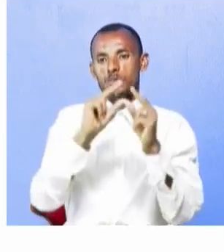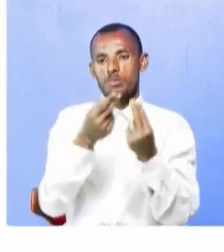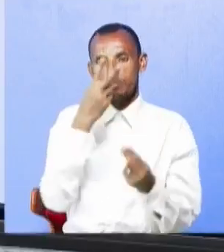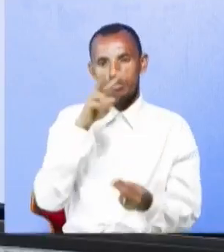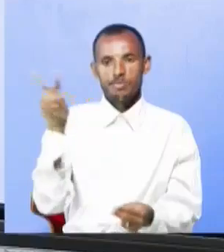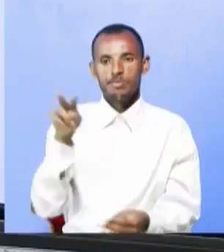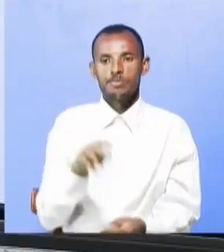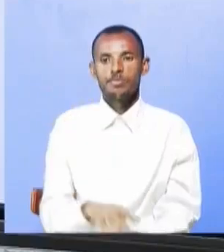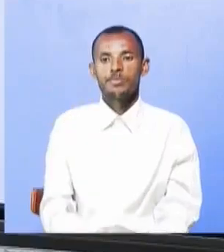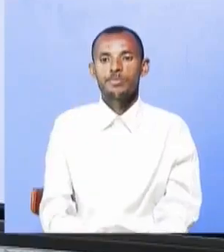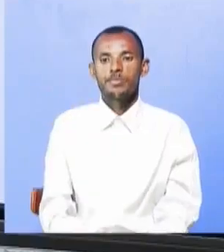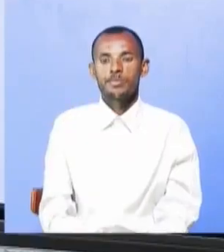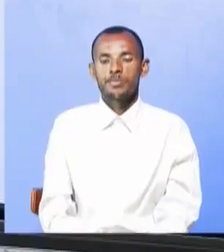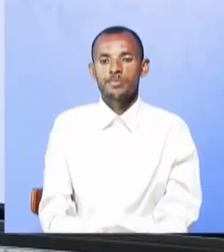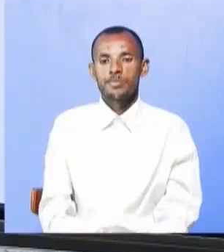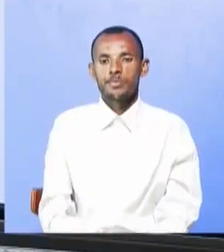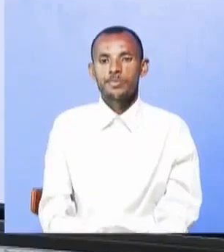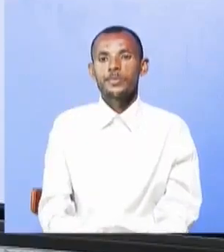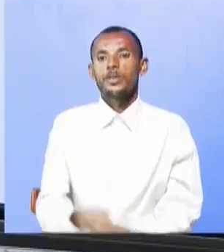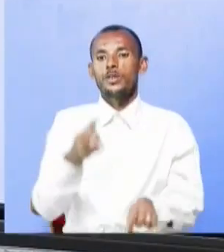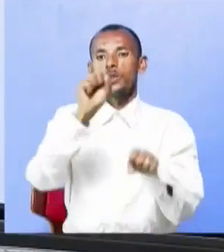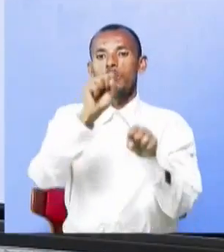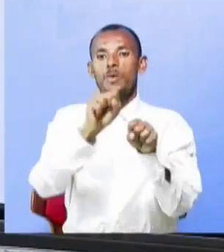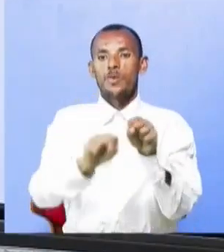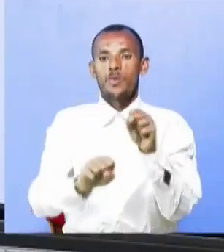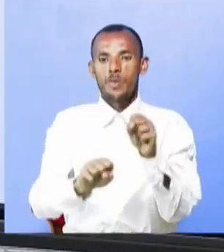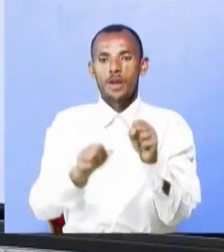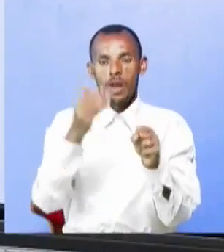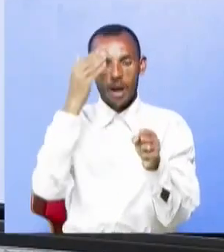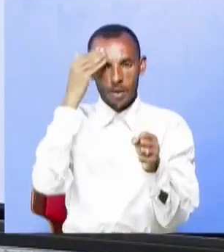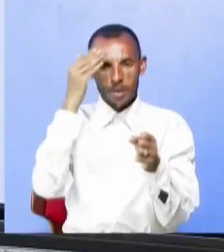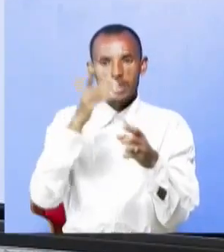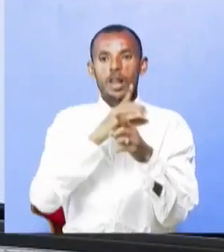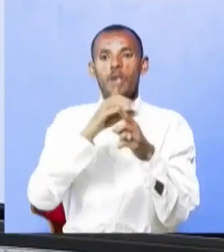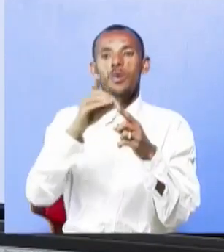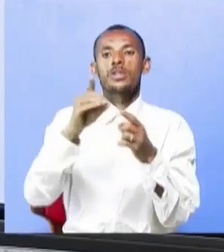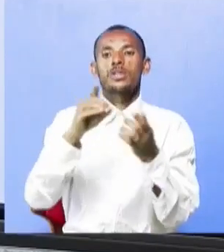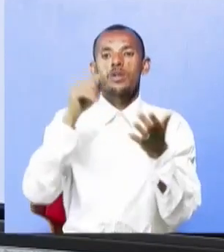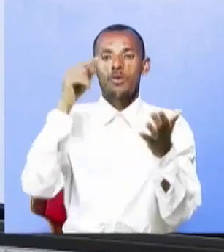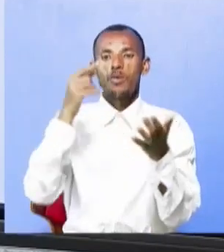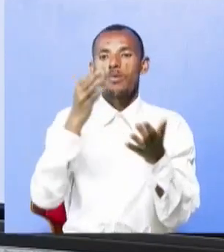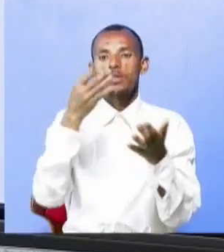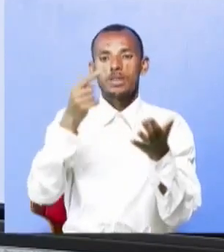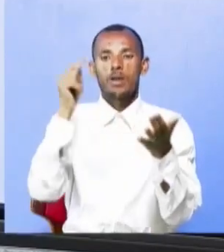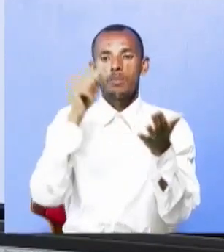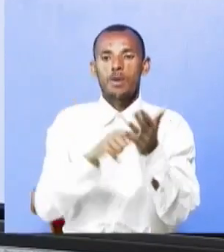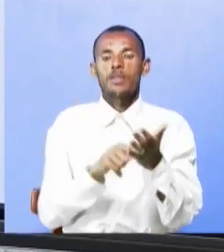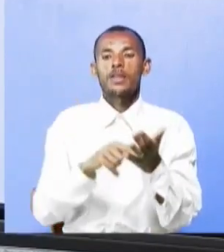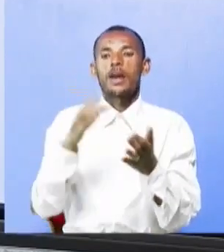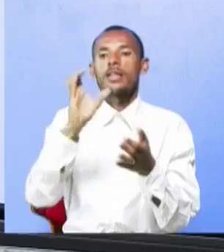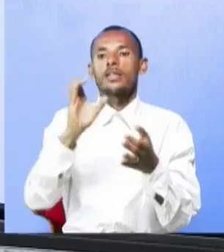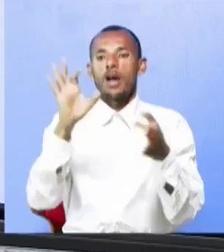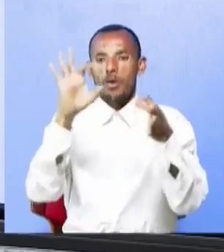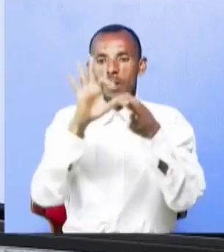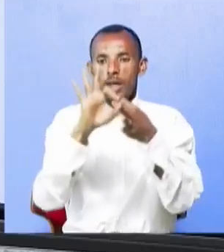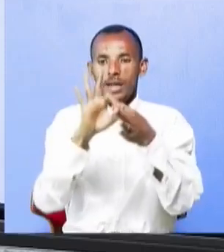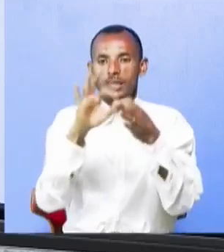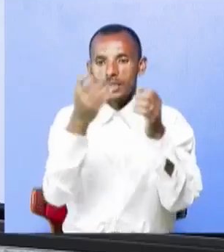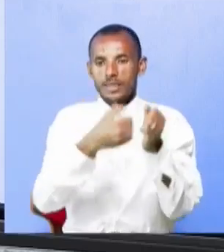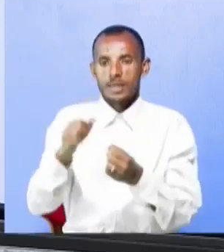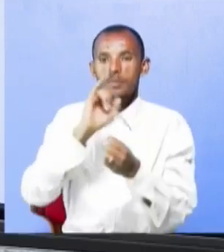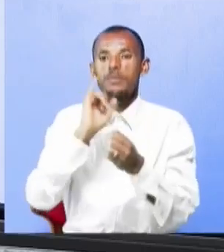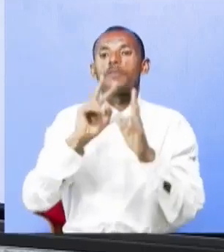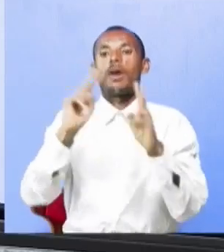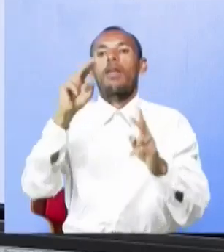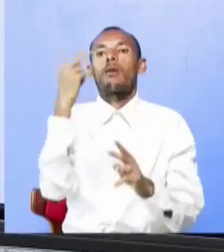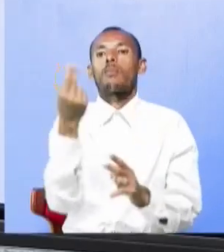quadrant, right? So knowing the location of the point in the Cartesian coordinate system is very